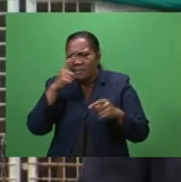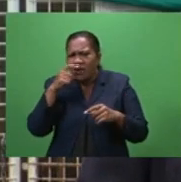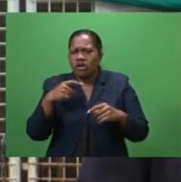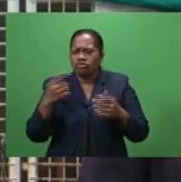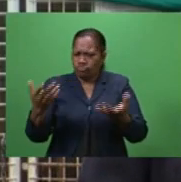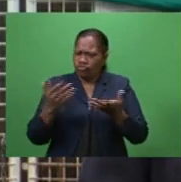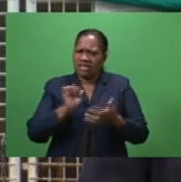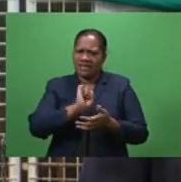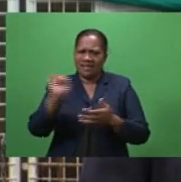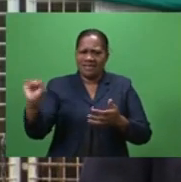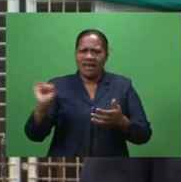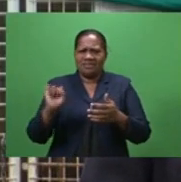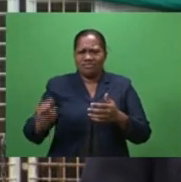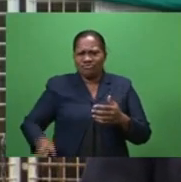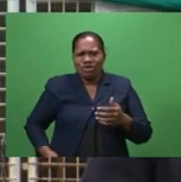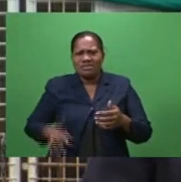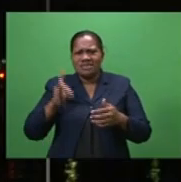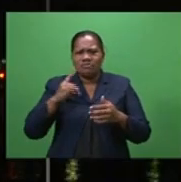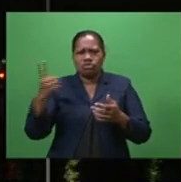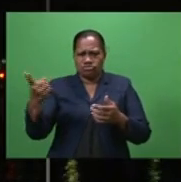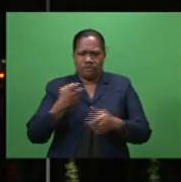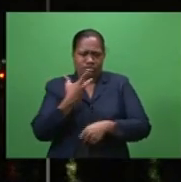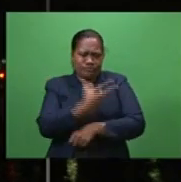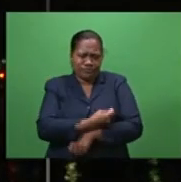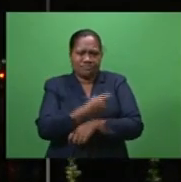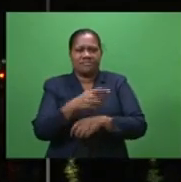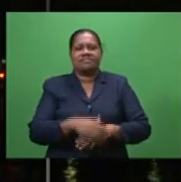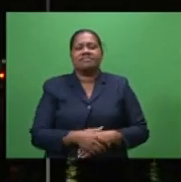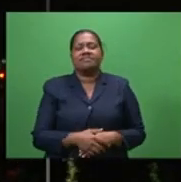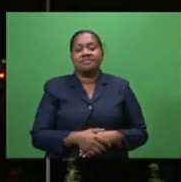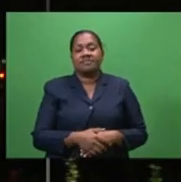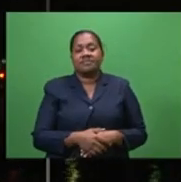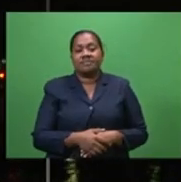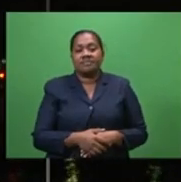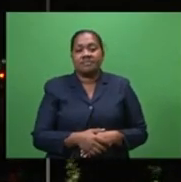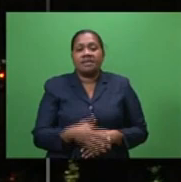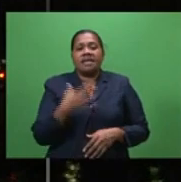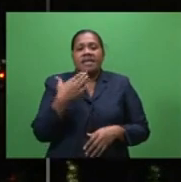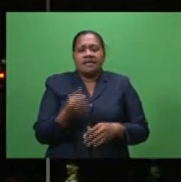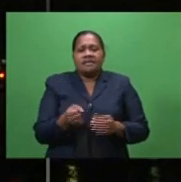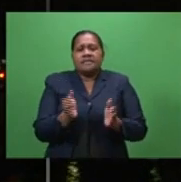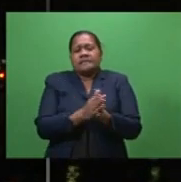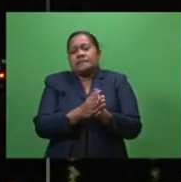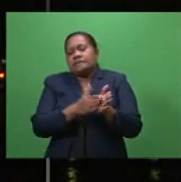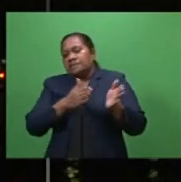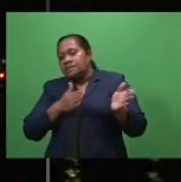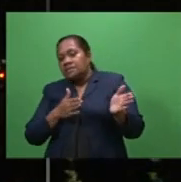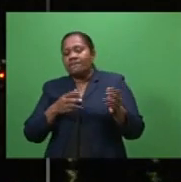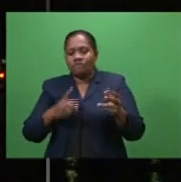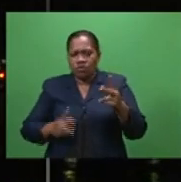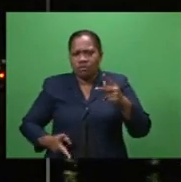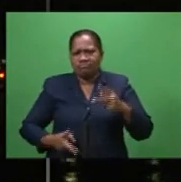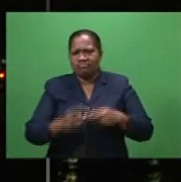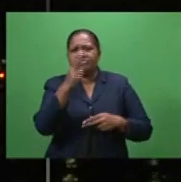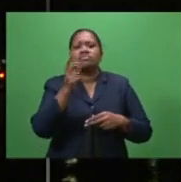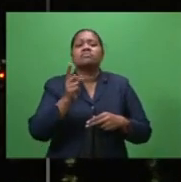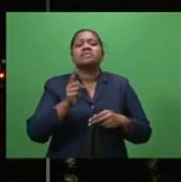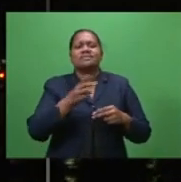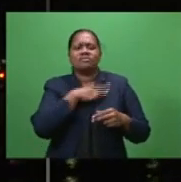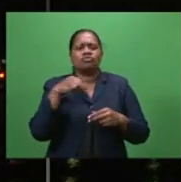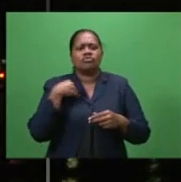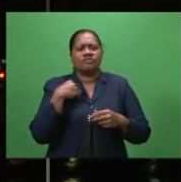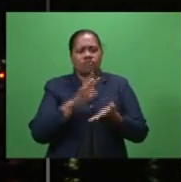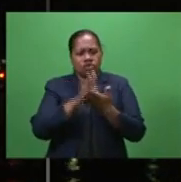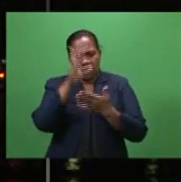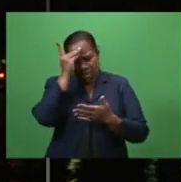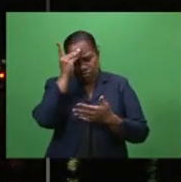Venina Rakotonga, FBC News. There has been a slight delay in the official launching of the Ministry of Education's channel